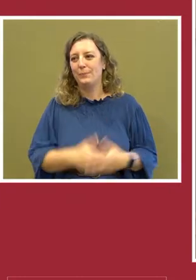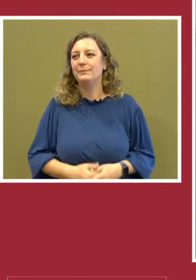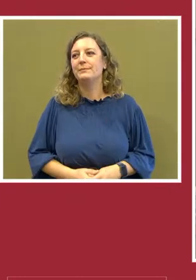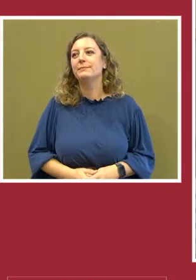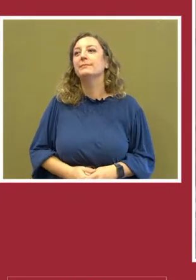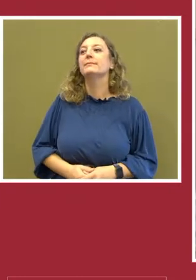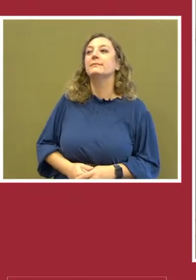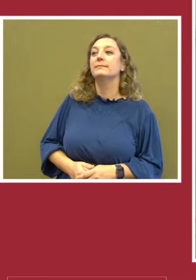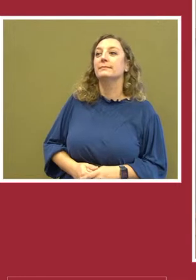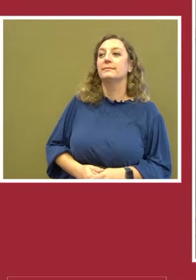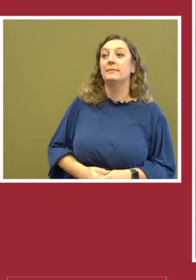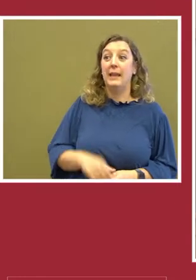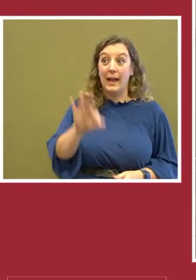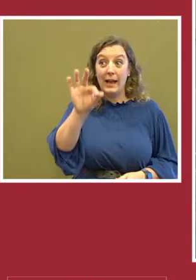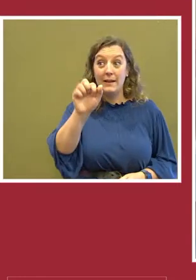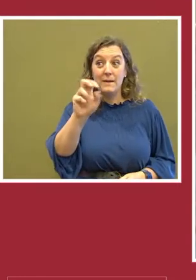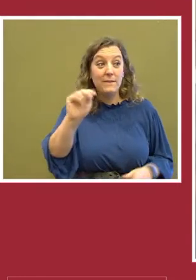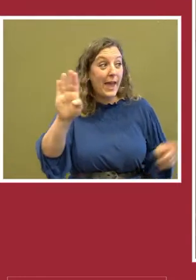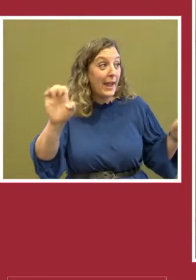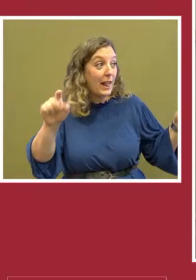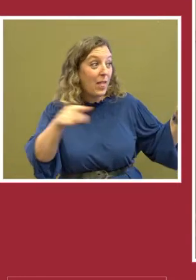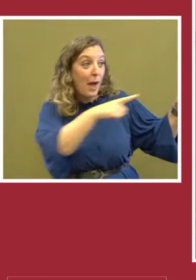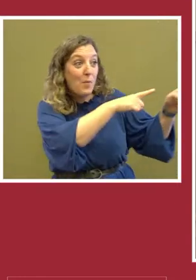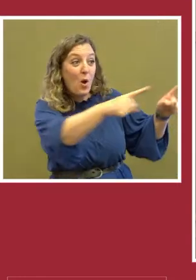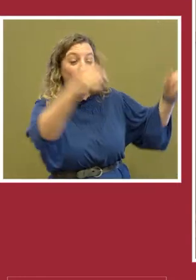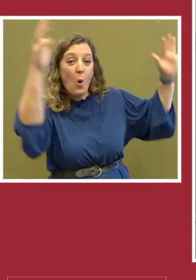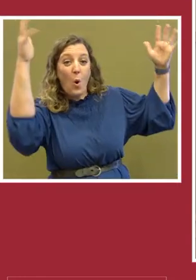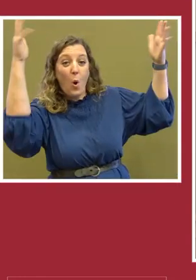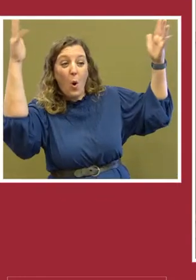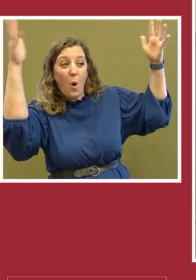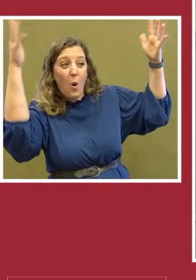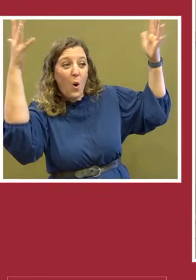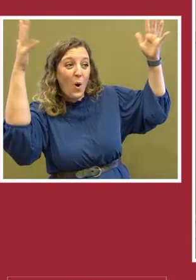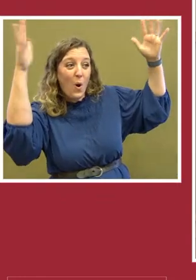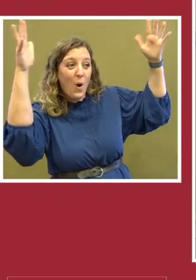Lindsay, just, you got a fan club in the back of the room that you didn't know about.